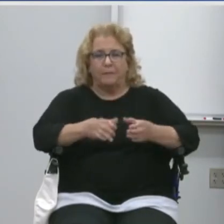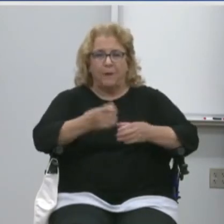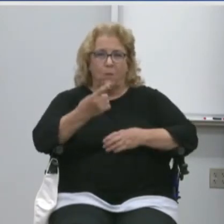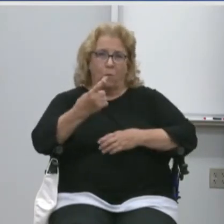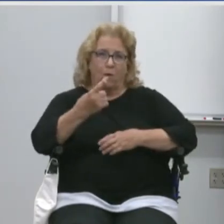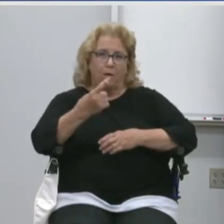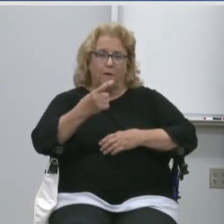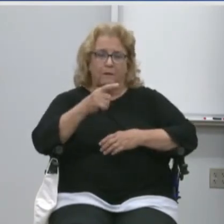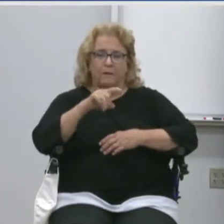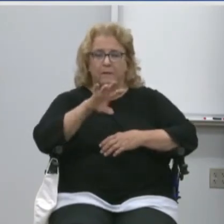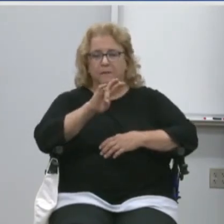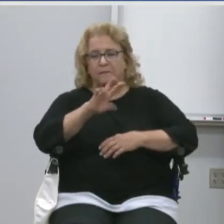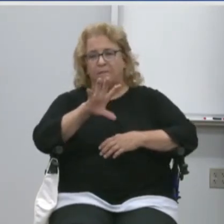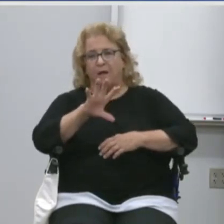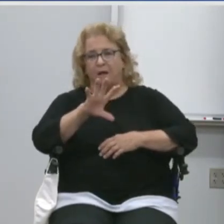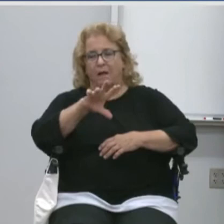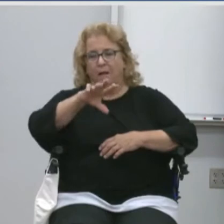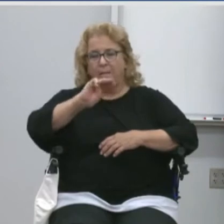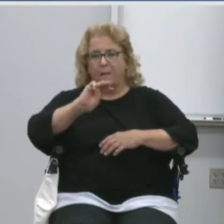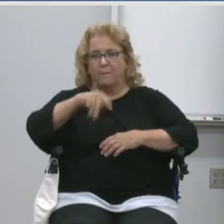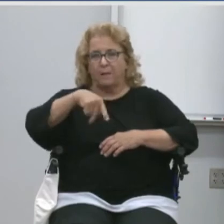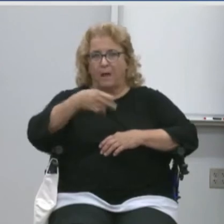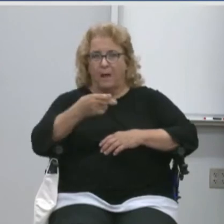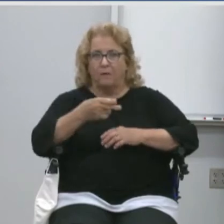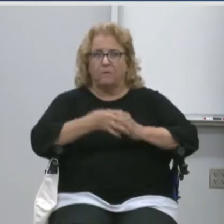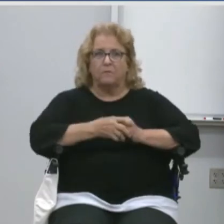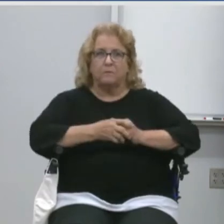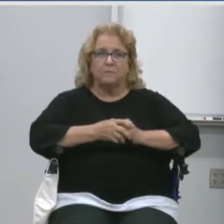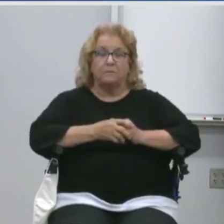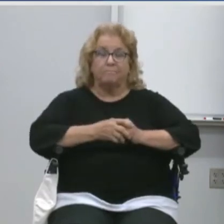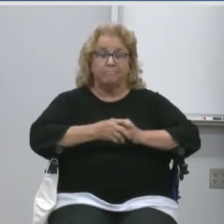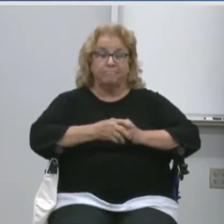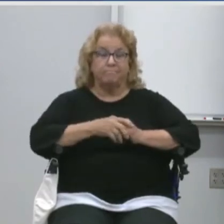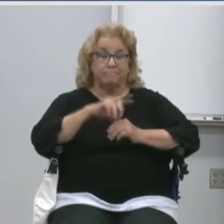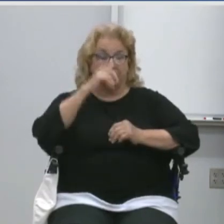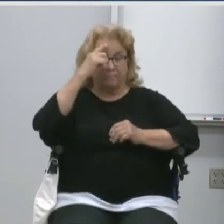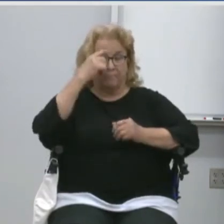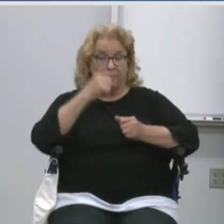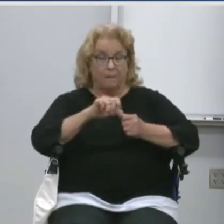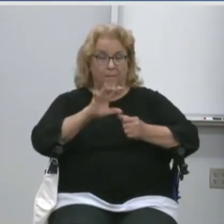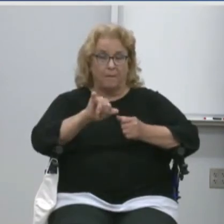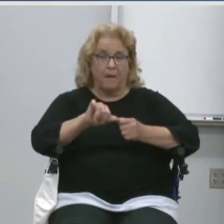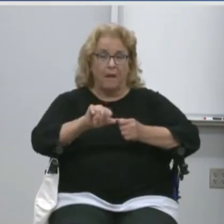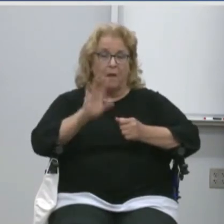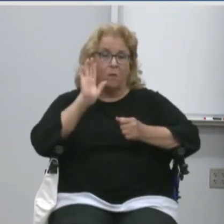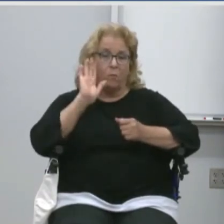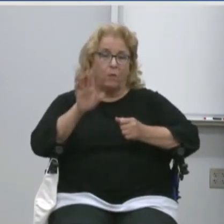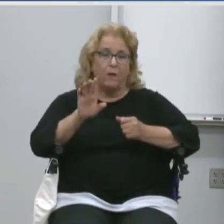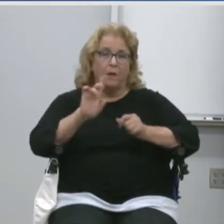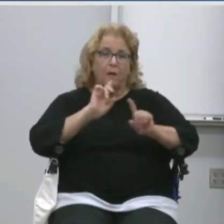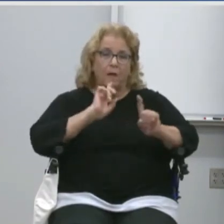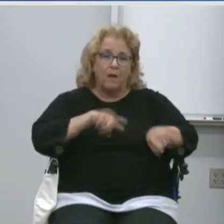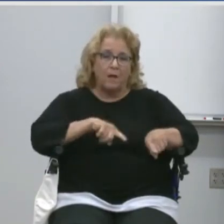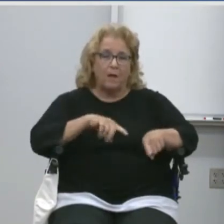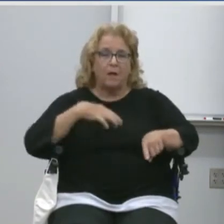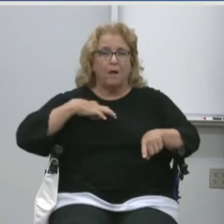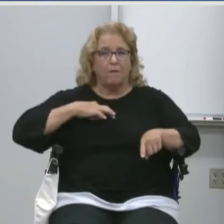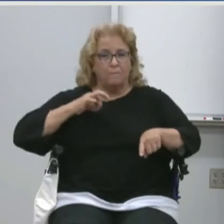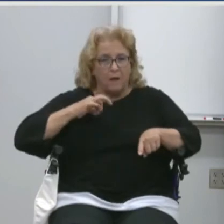of 75 miles an hour. So with that in mind, we are going to issue a